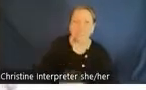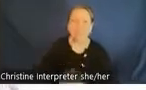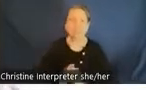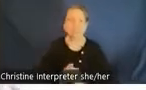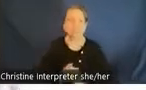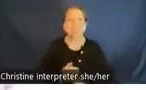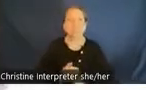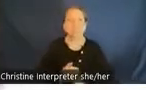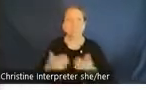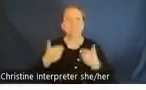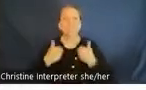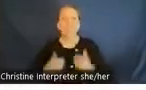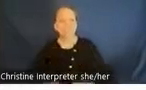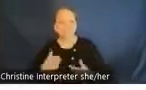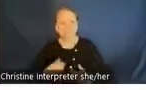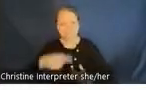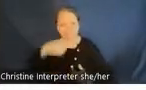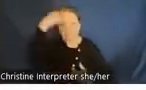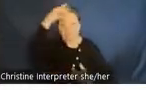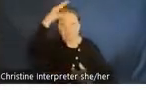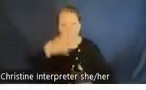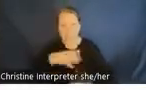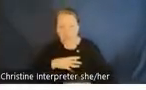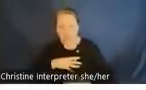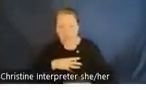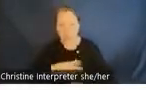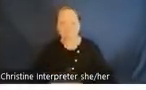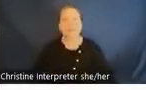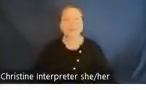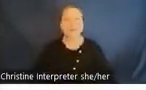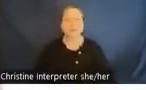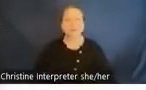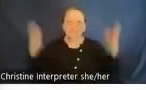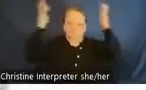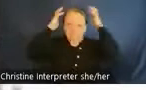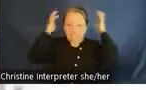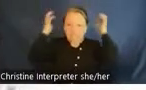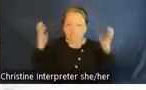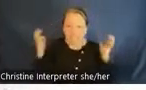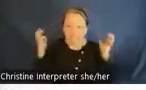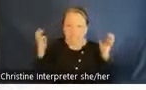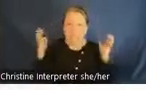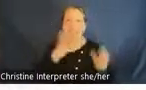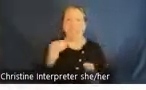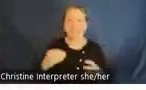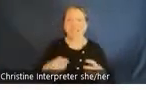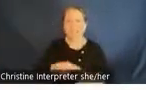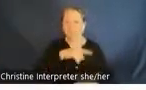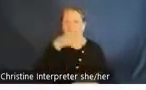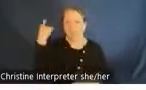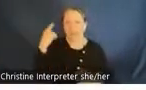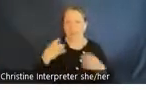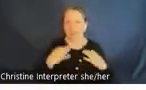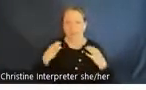I'm a Black male. I have very curly hair and I'm wearing a black sweatshirt.